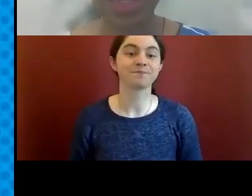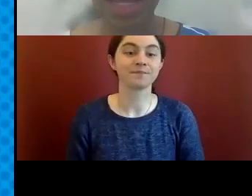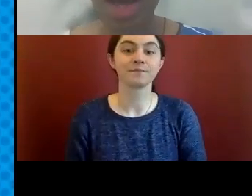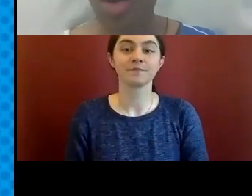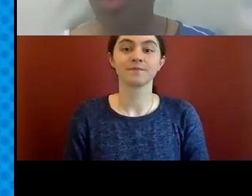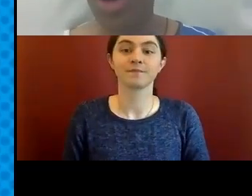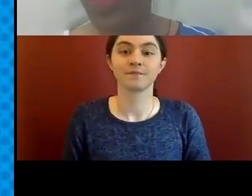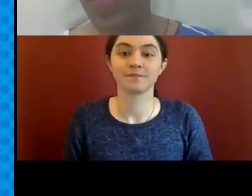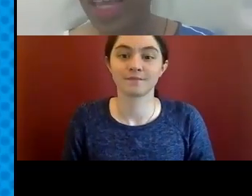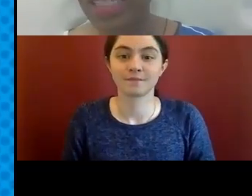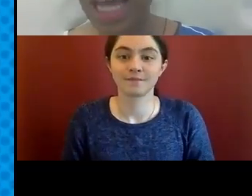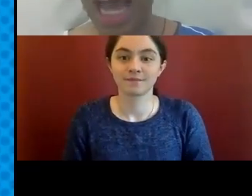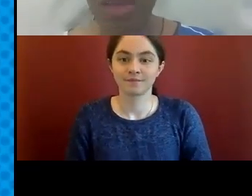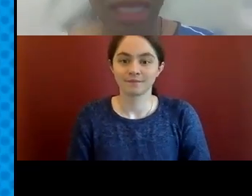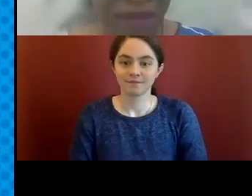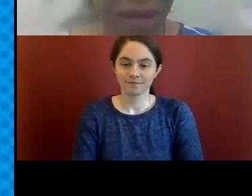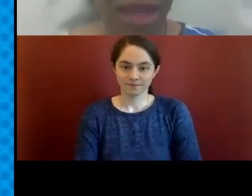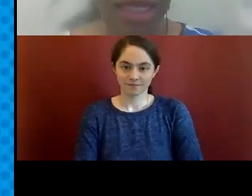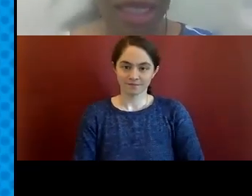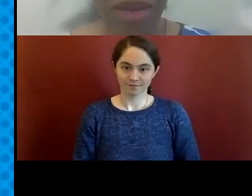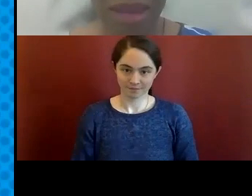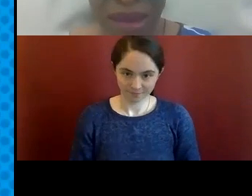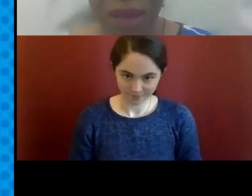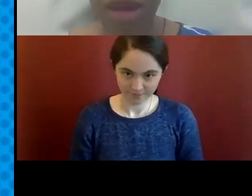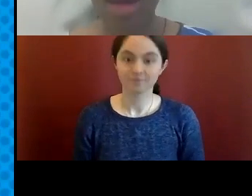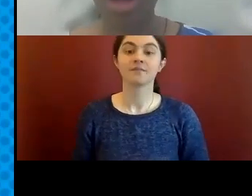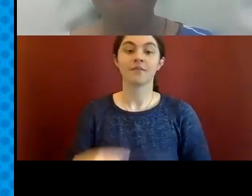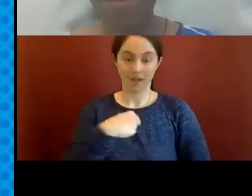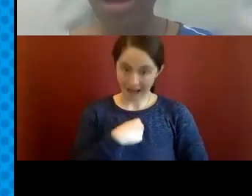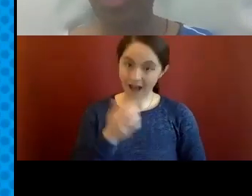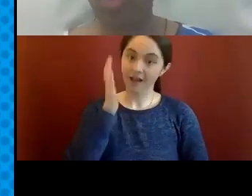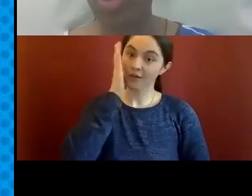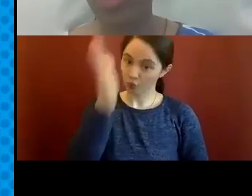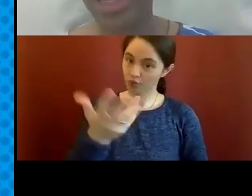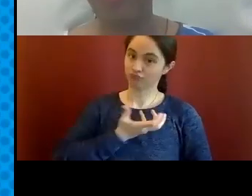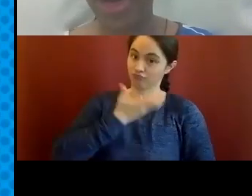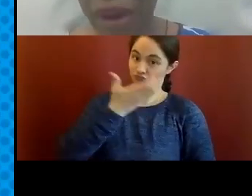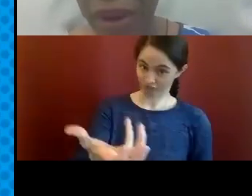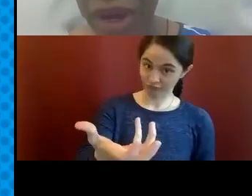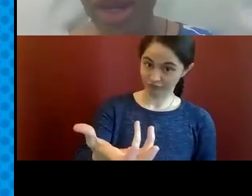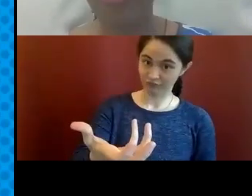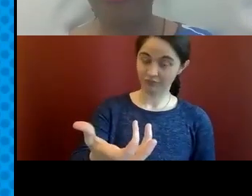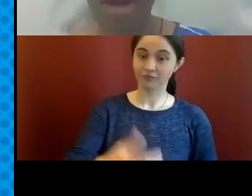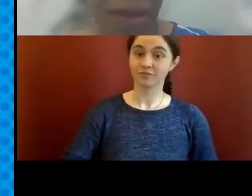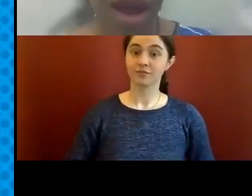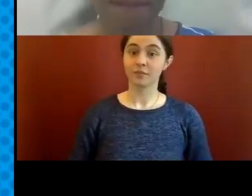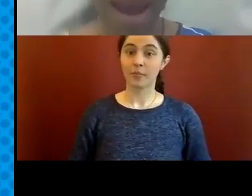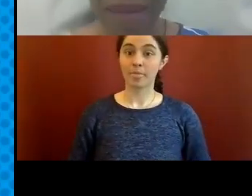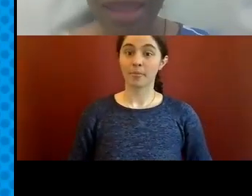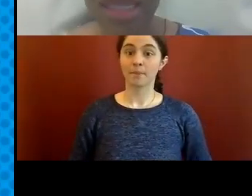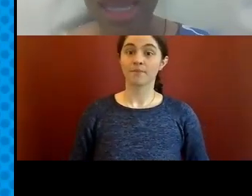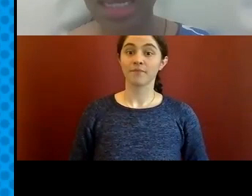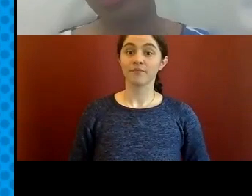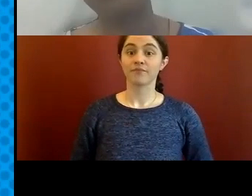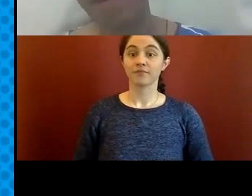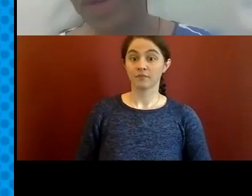Okay. One of the things I will definitely share with you about what we have heard from